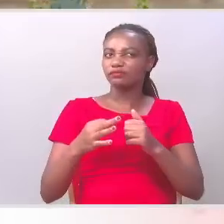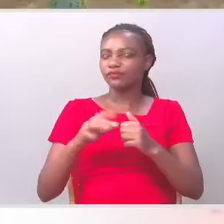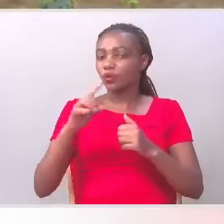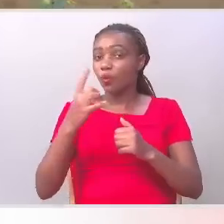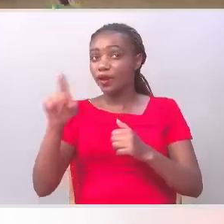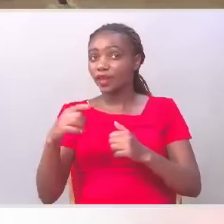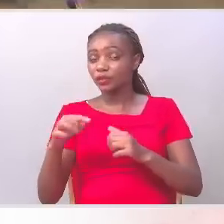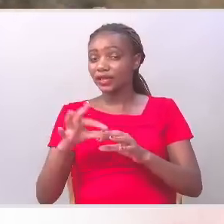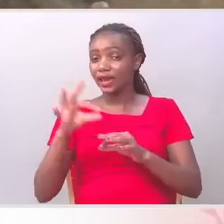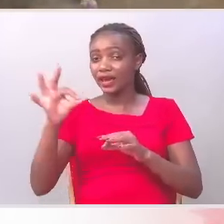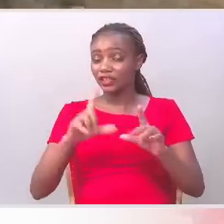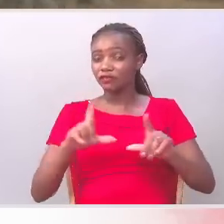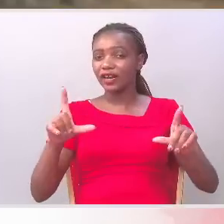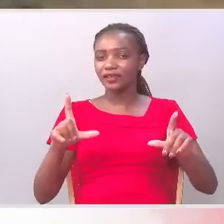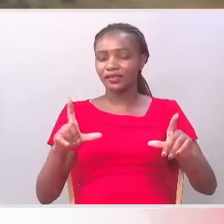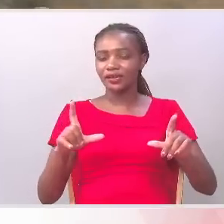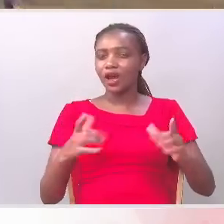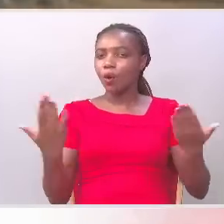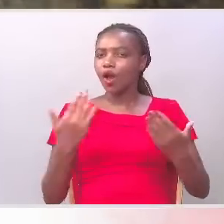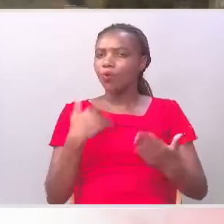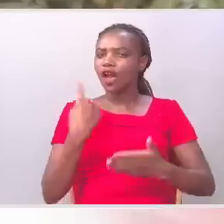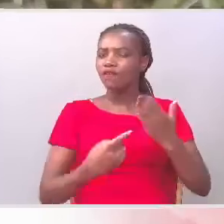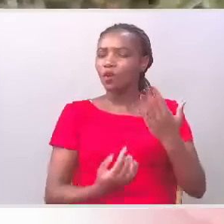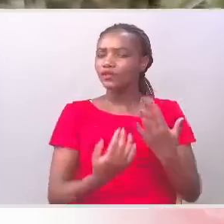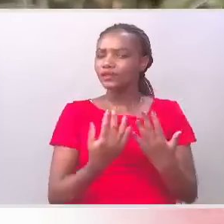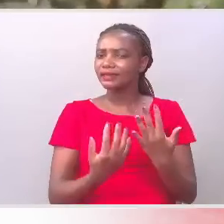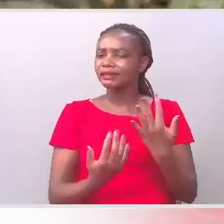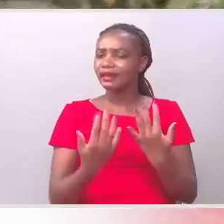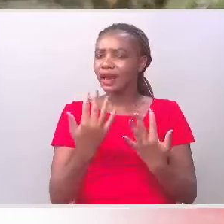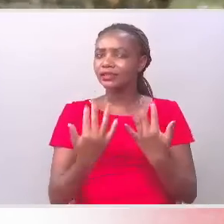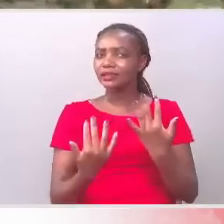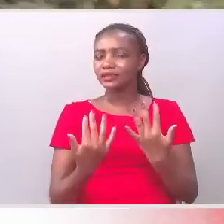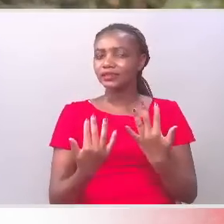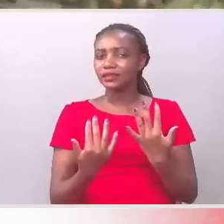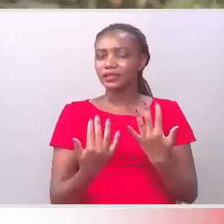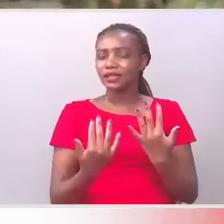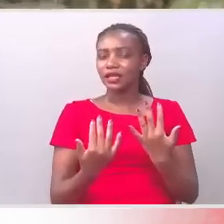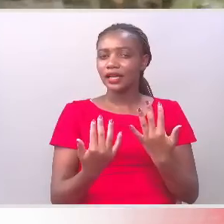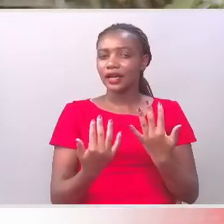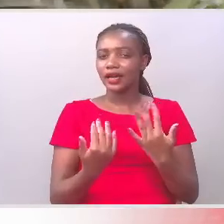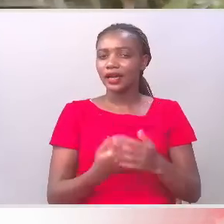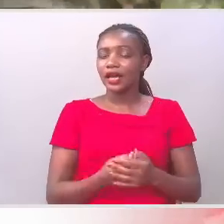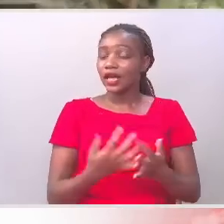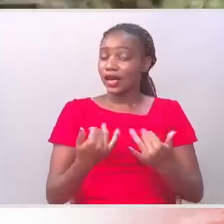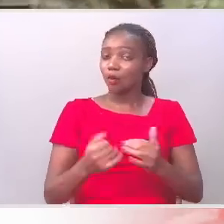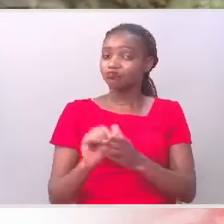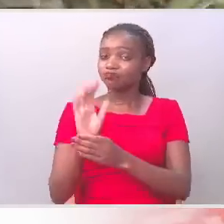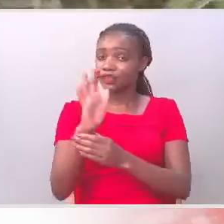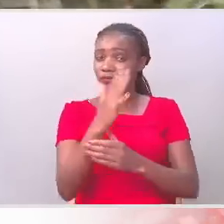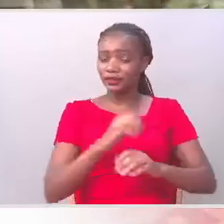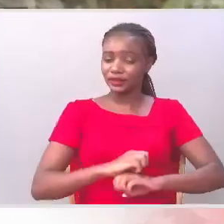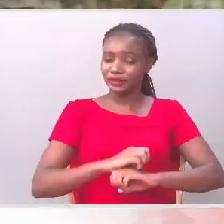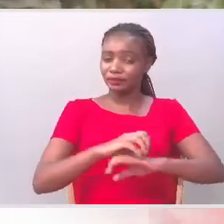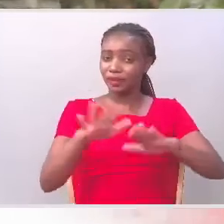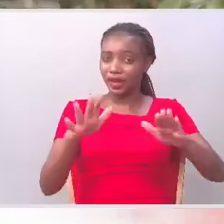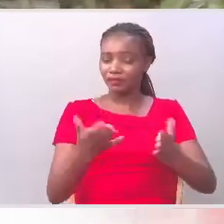was prime grazing land and is really beginning to alter the ecology. Opuntia has been spread by all sorts of animals. It's a